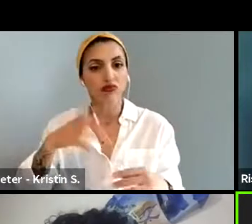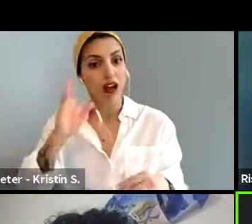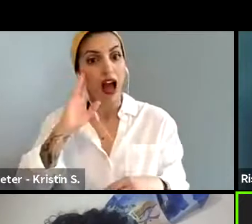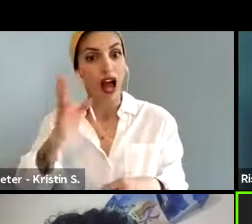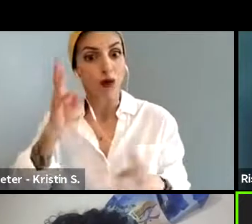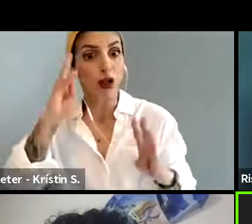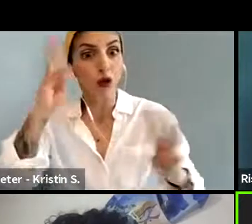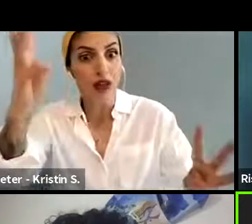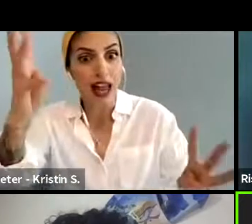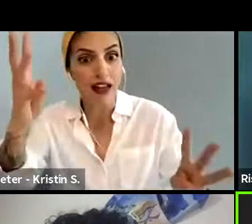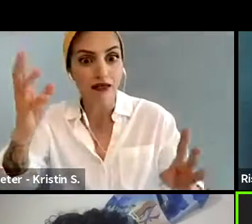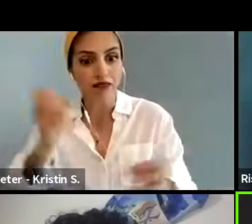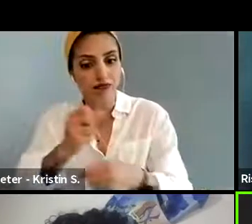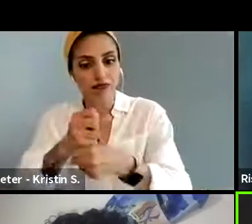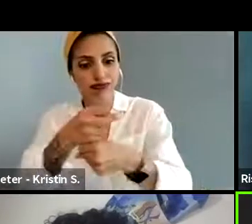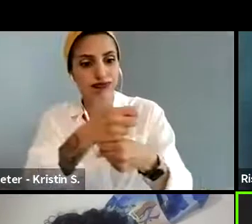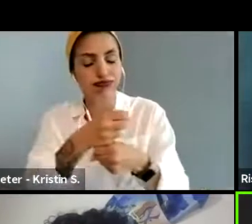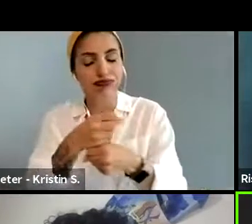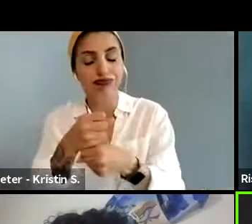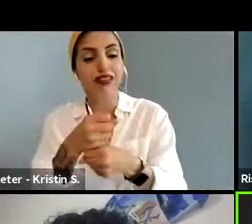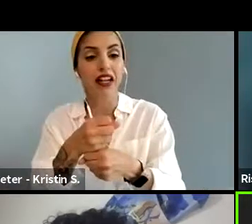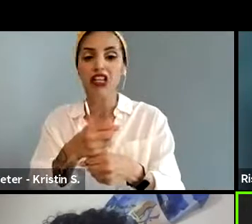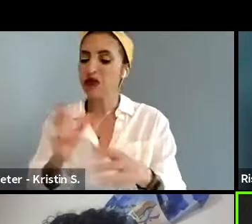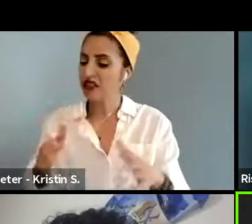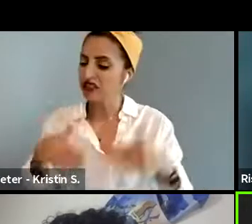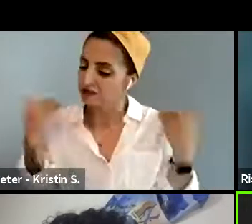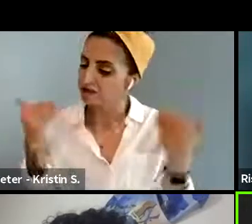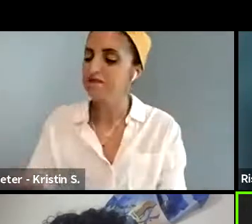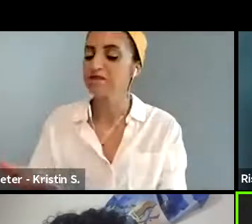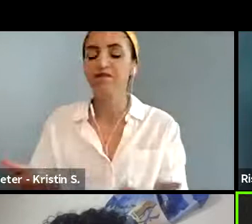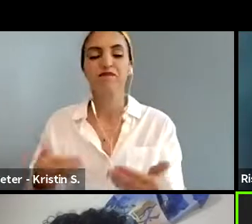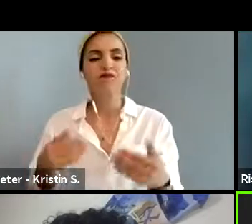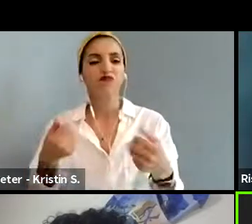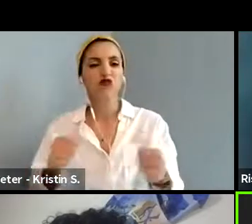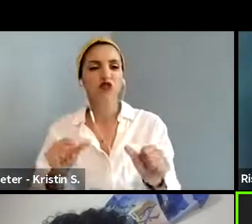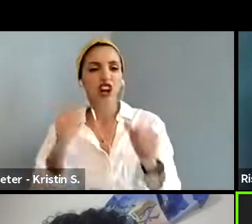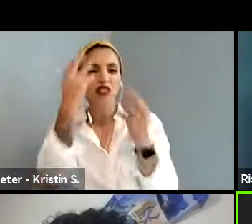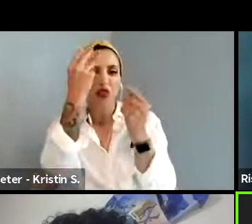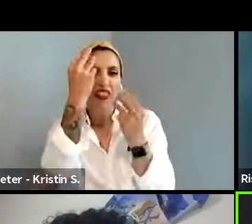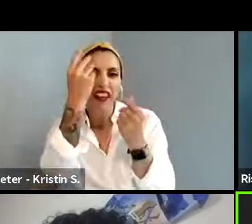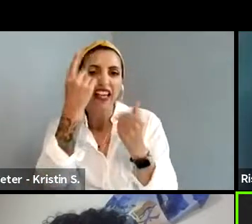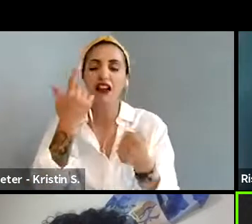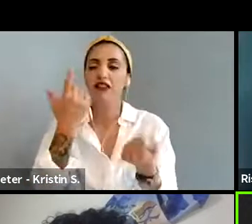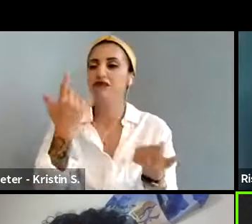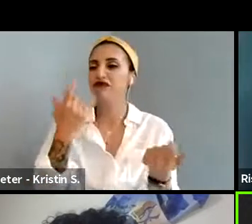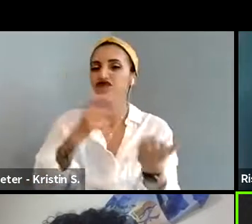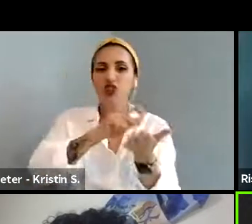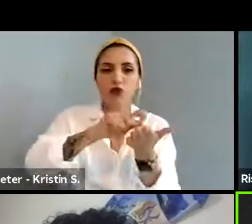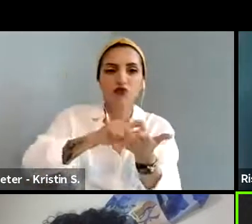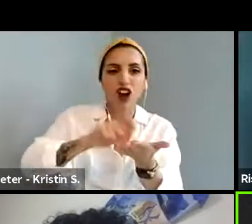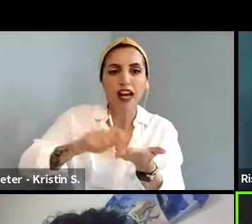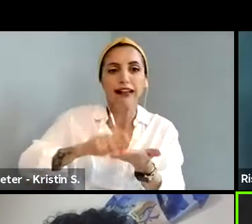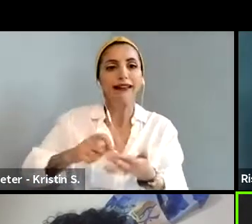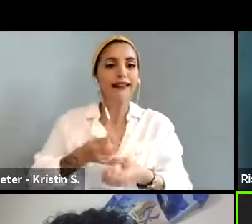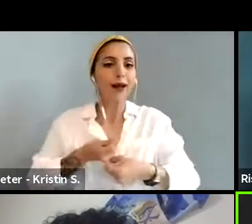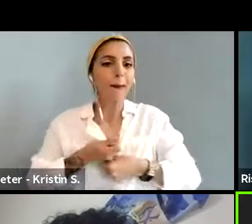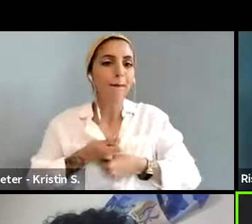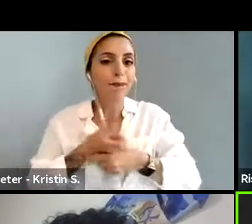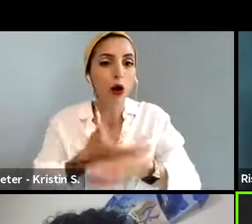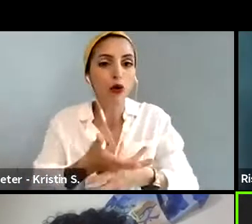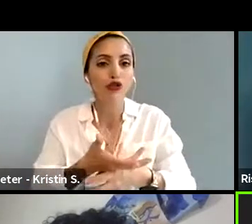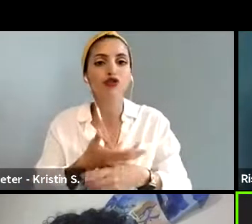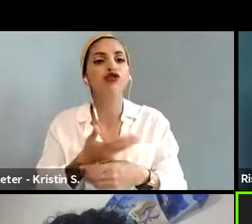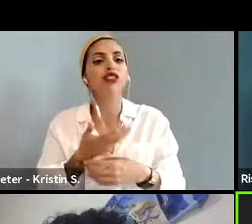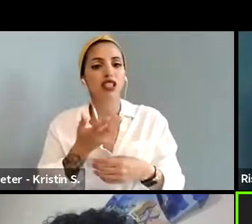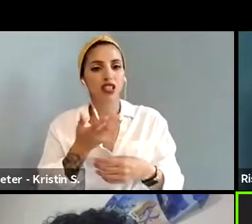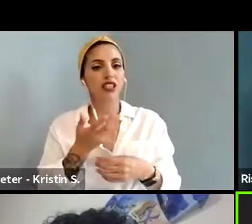And so that's what I did. I just started to think of what can I write. I wrote a lot of poetry stemming